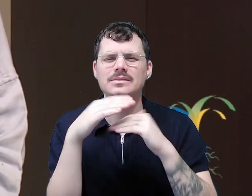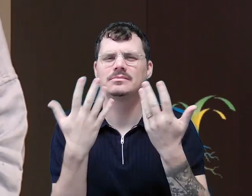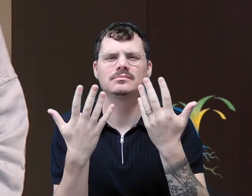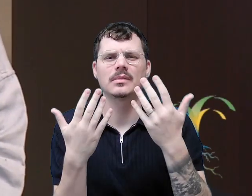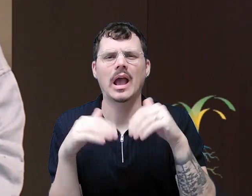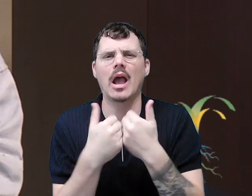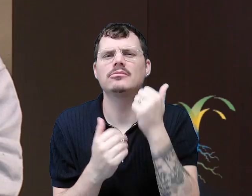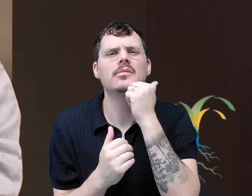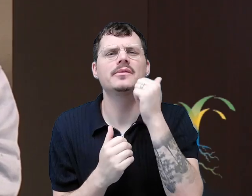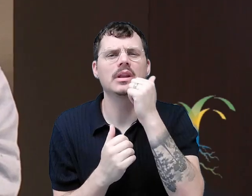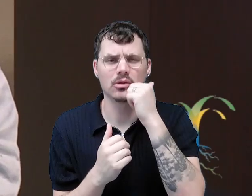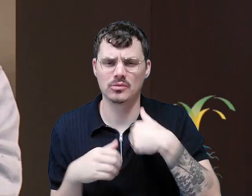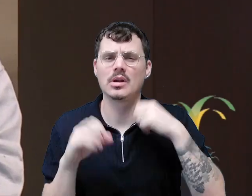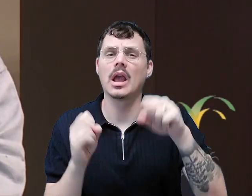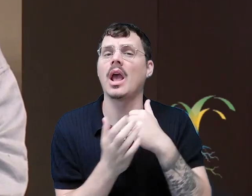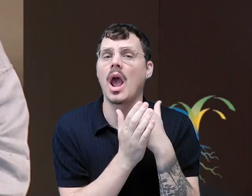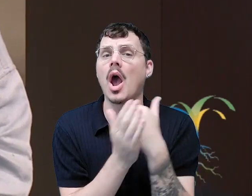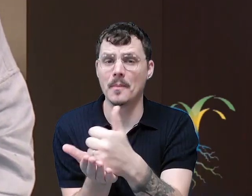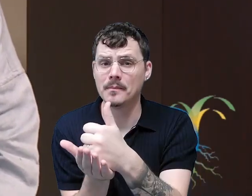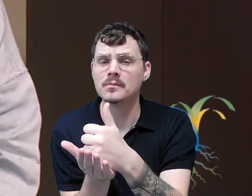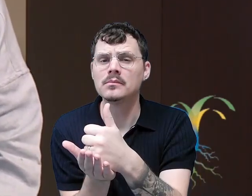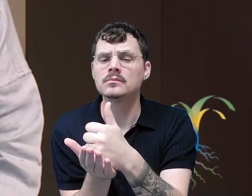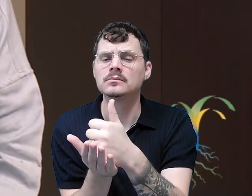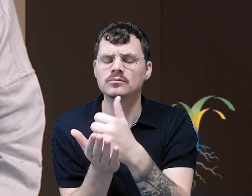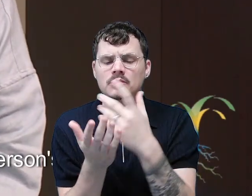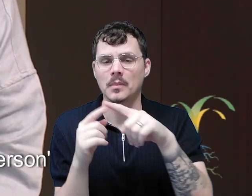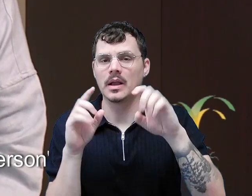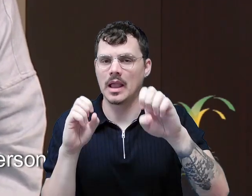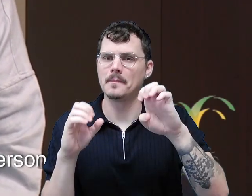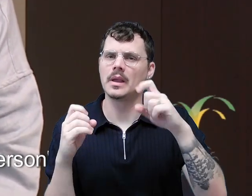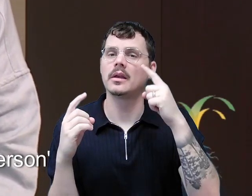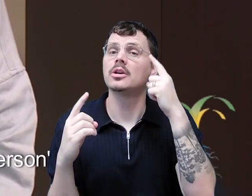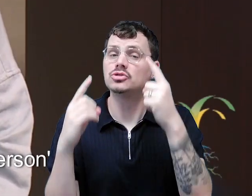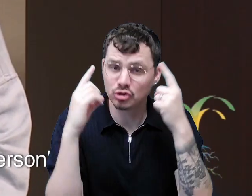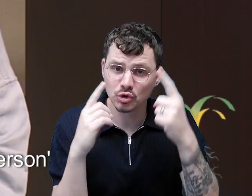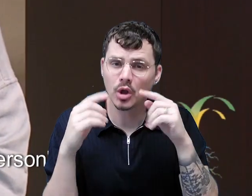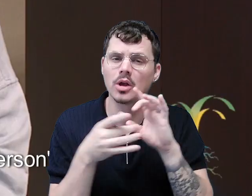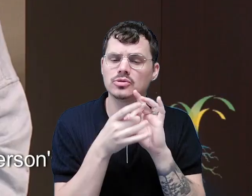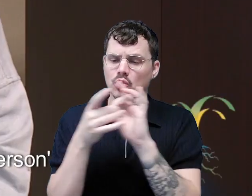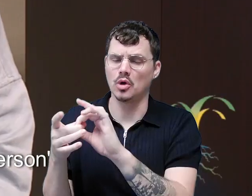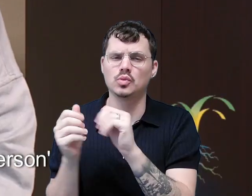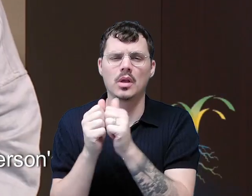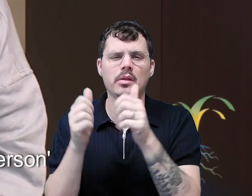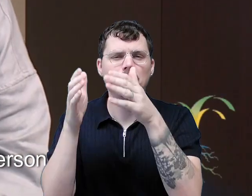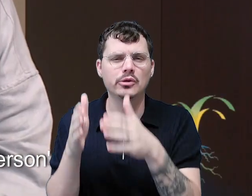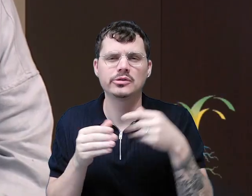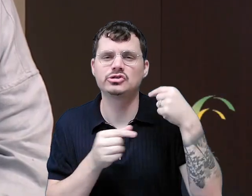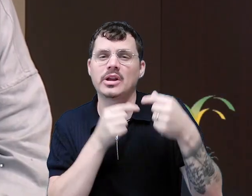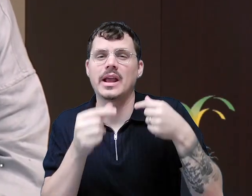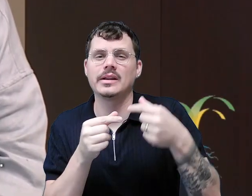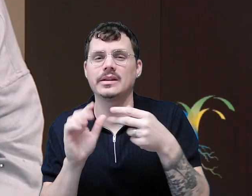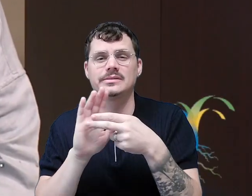basic everyday ways to help that can be considered in association with a